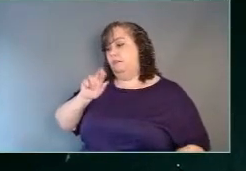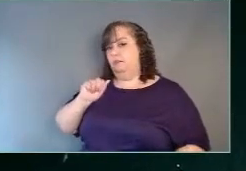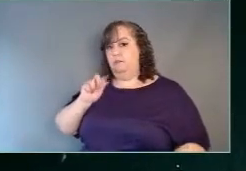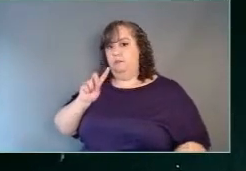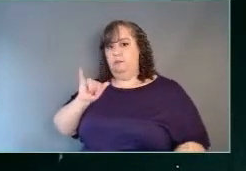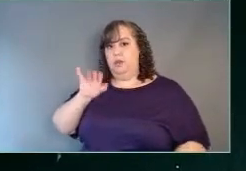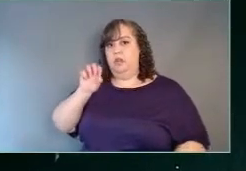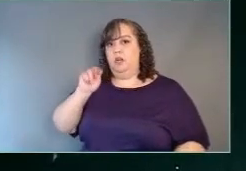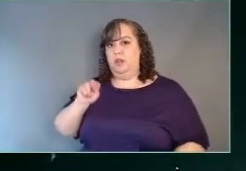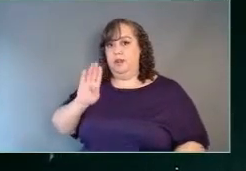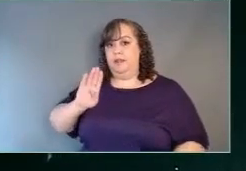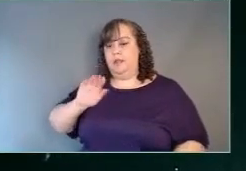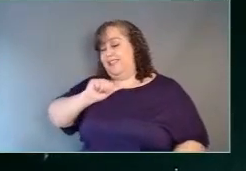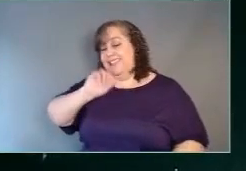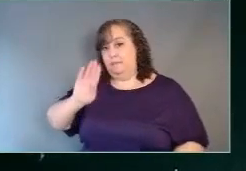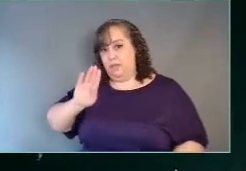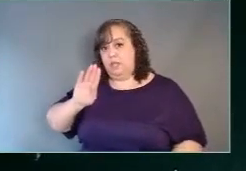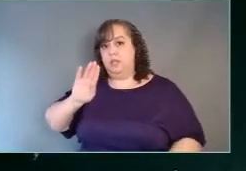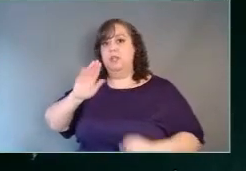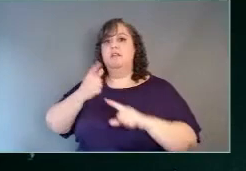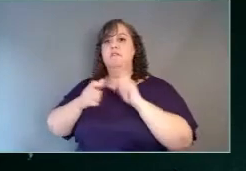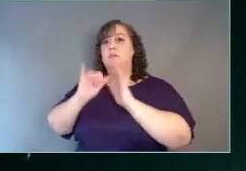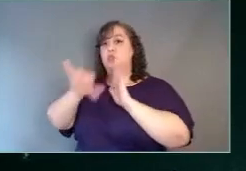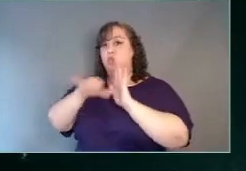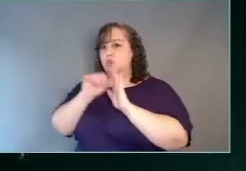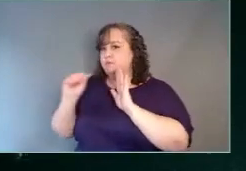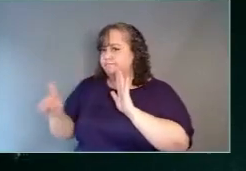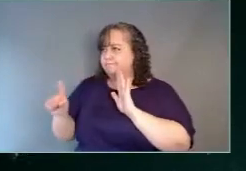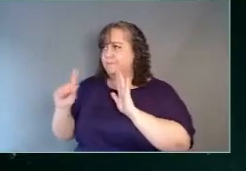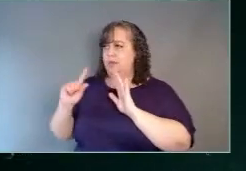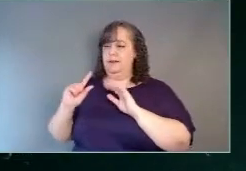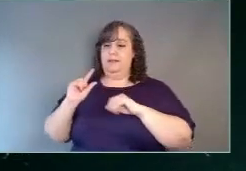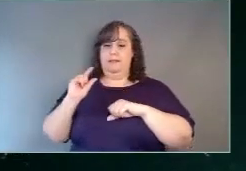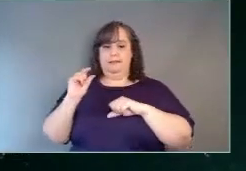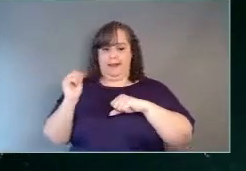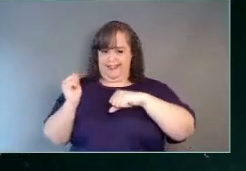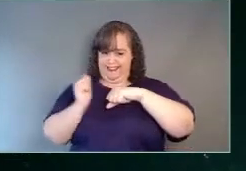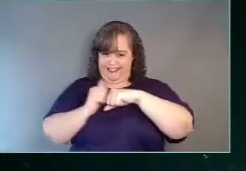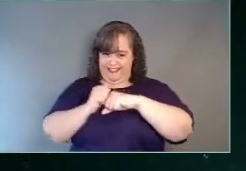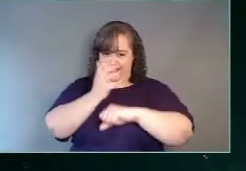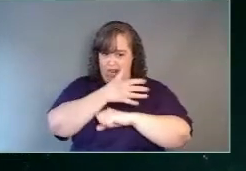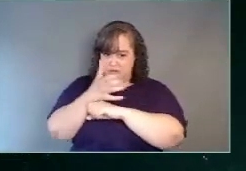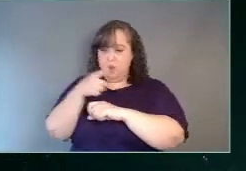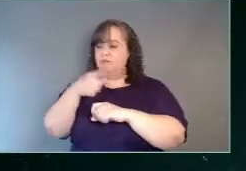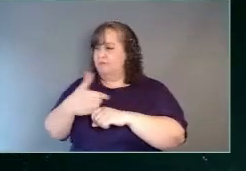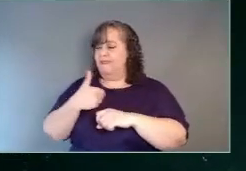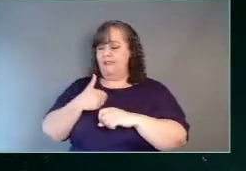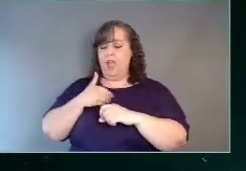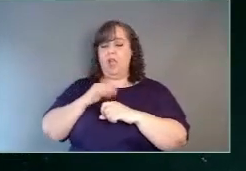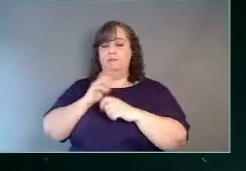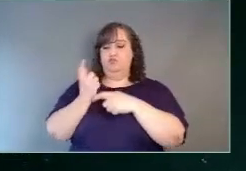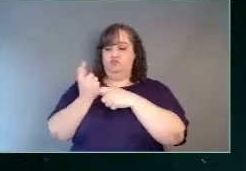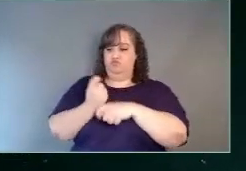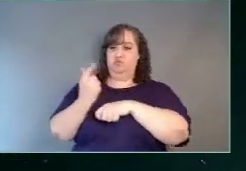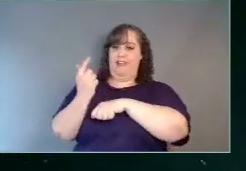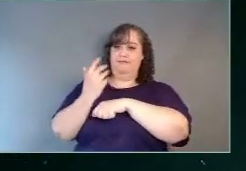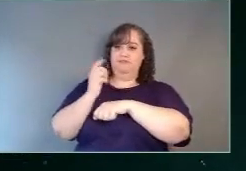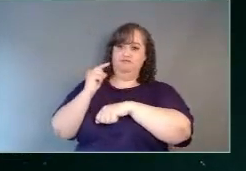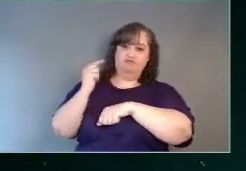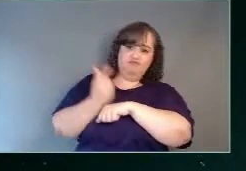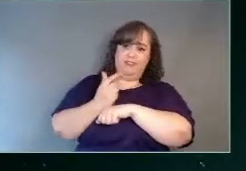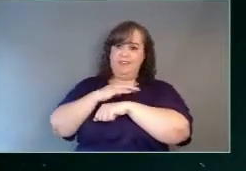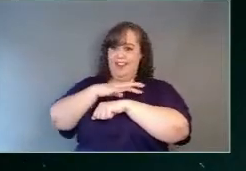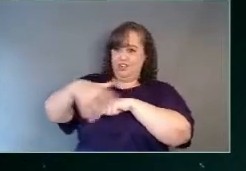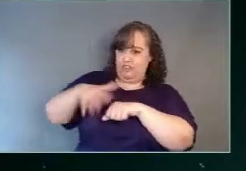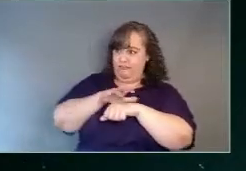own gravitational fields? Danny, would you be able to answer that? Yes, I'd be happy to answer that. And the answer is